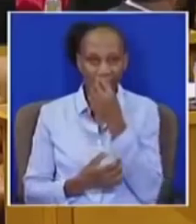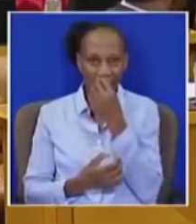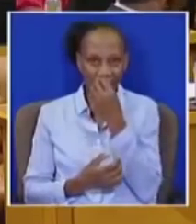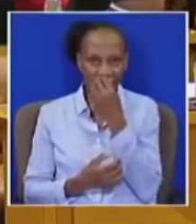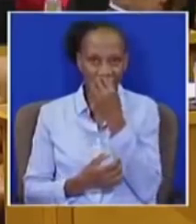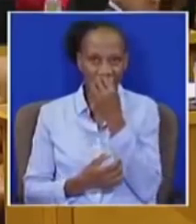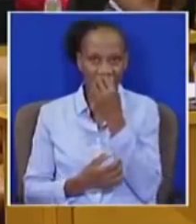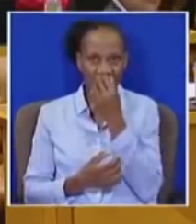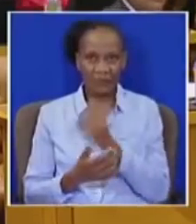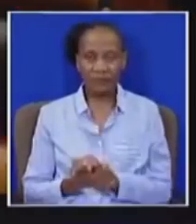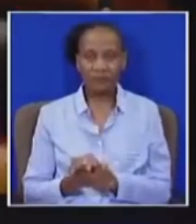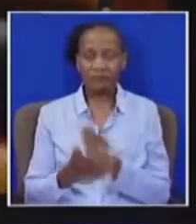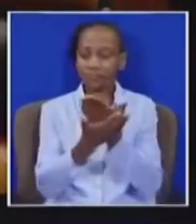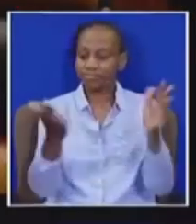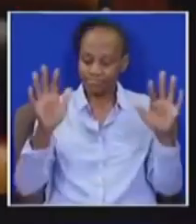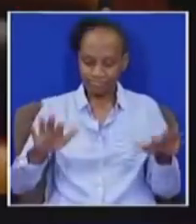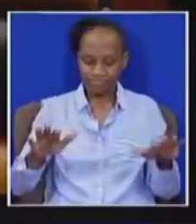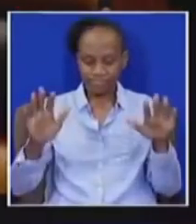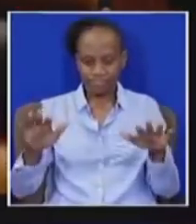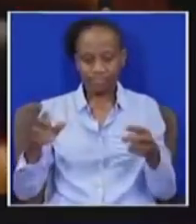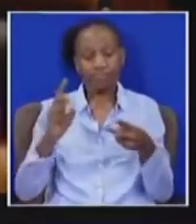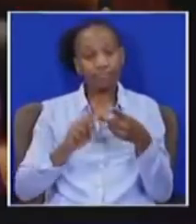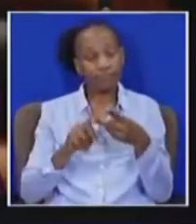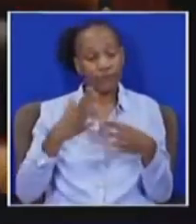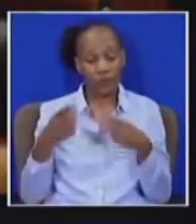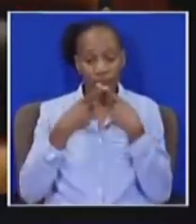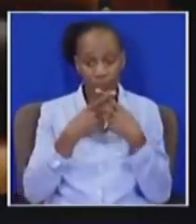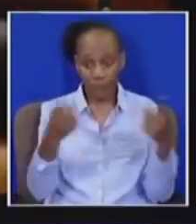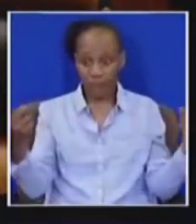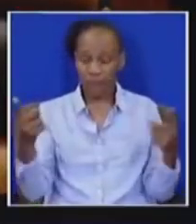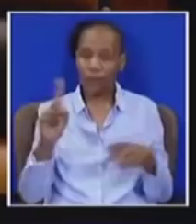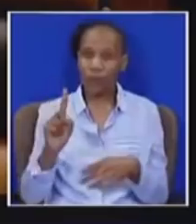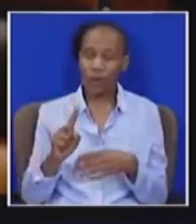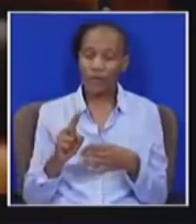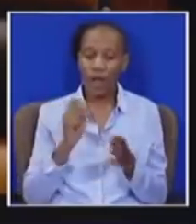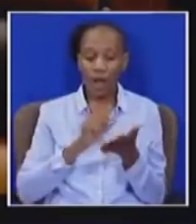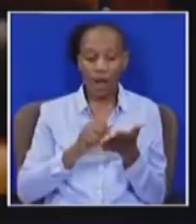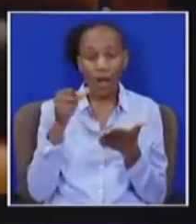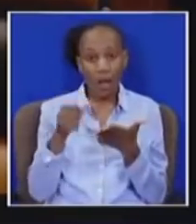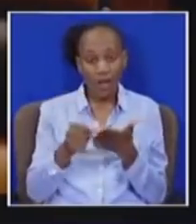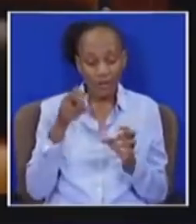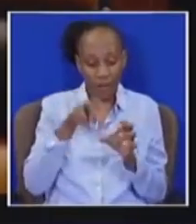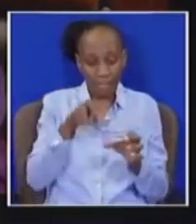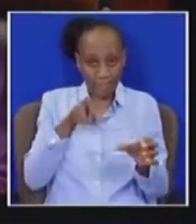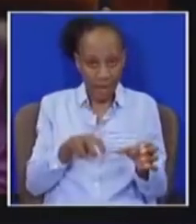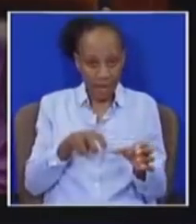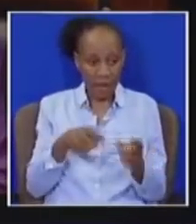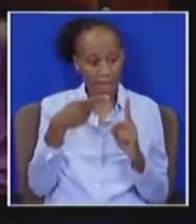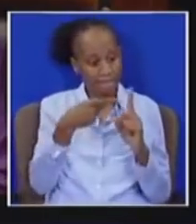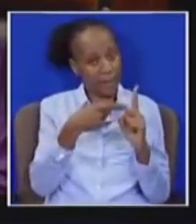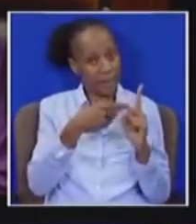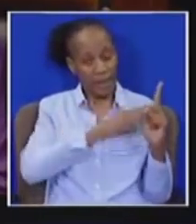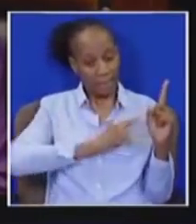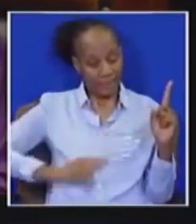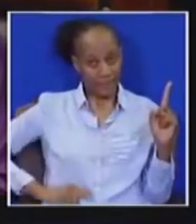Order. Honorable members, I also wish to announce that I have received the resignation letter from the President of the Republic